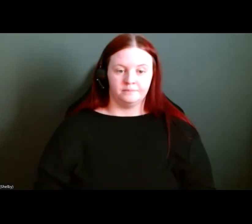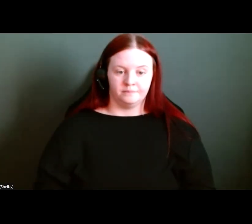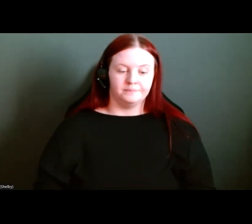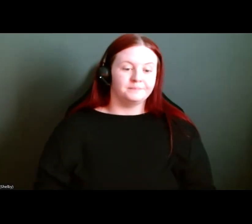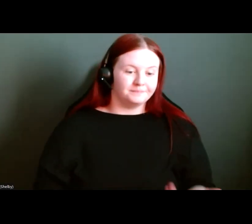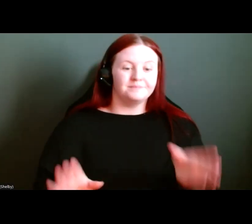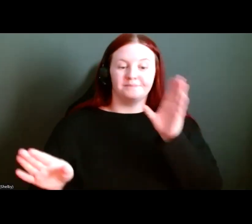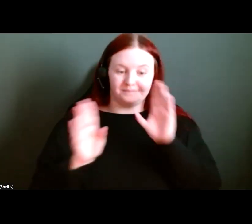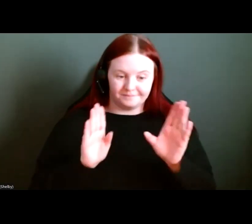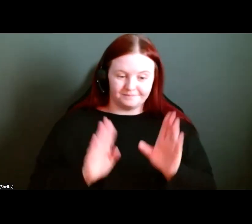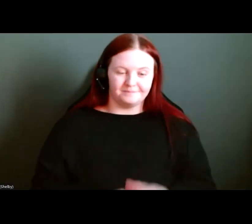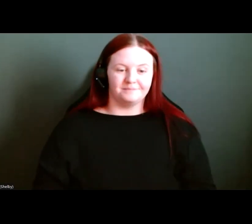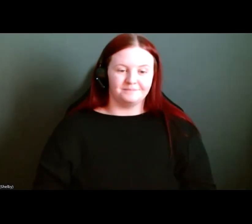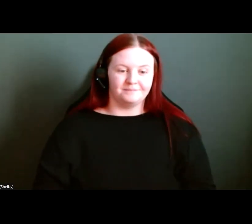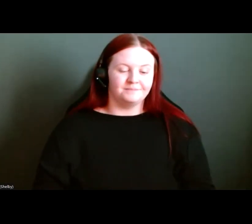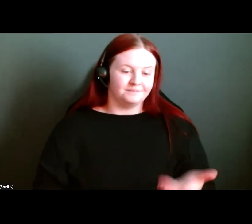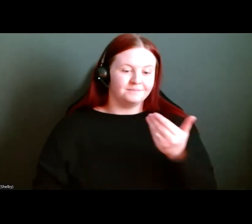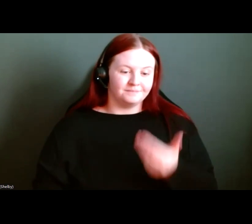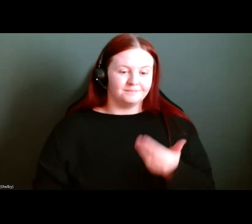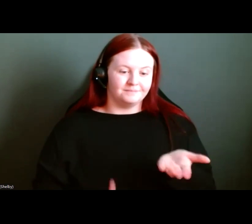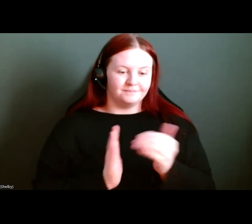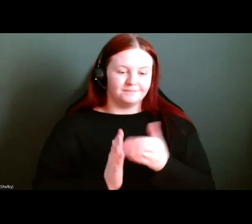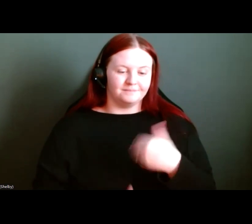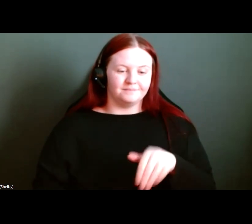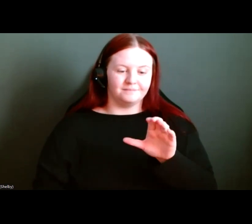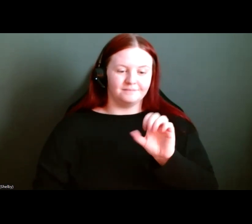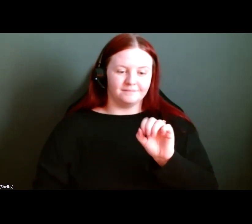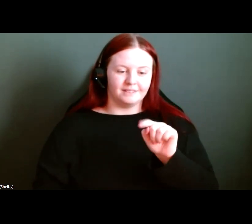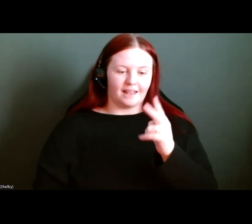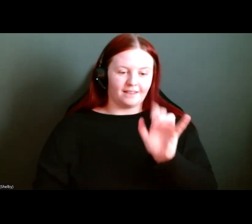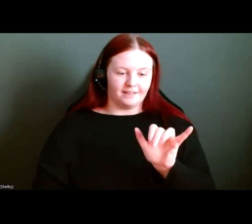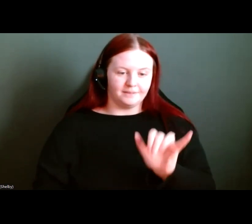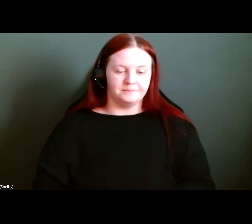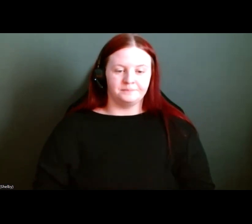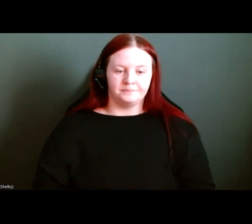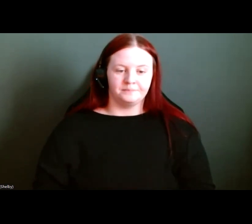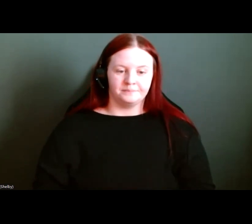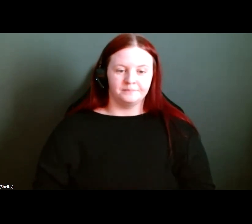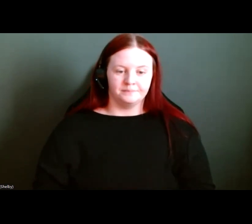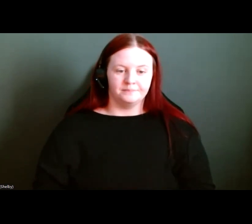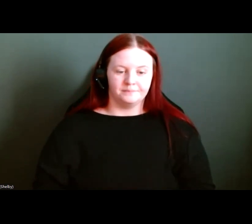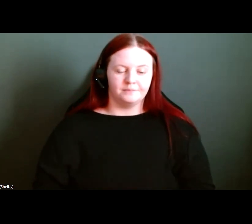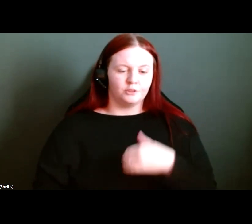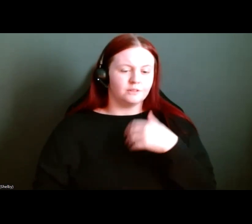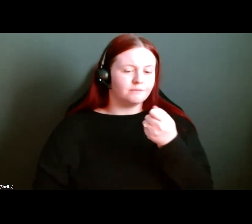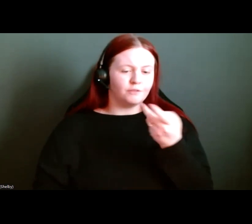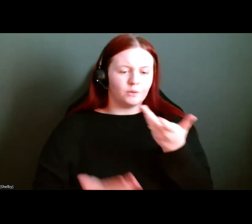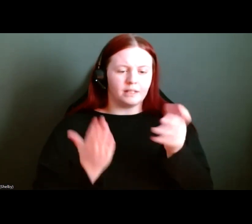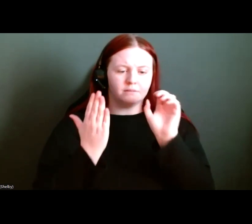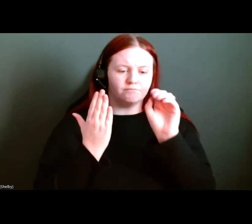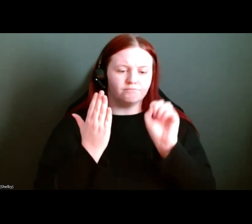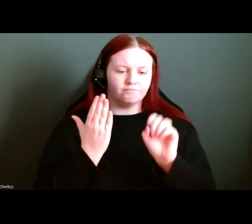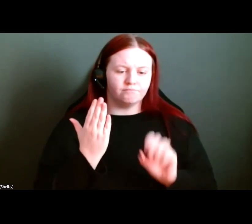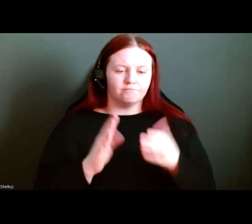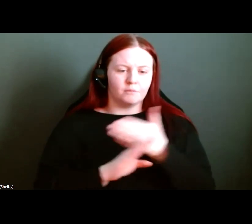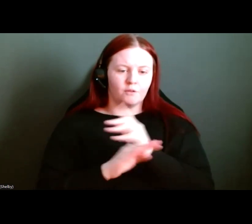Hello. As I mentioned, my name is Kathy Malcolm Edwards, and I have a few housekeeping items to share with you before